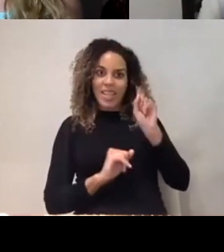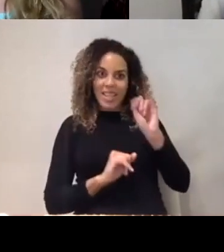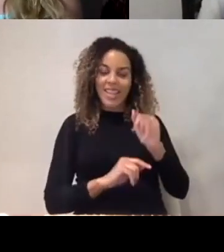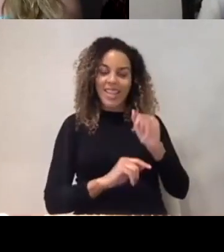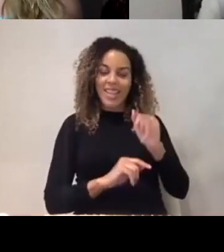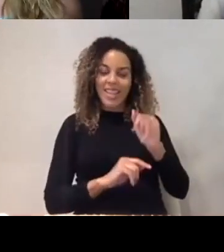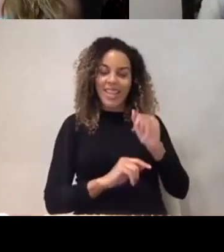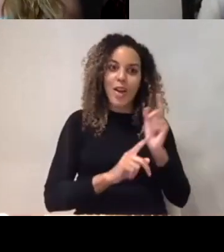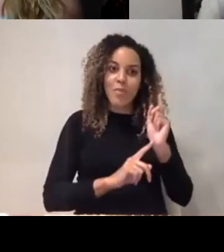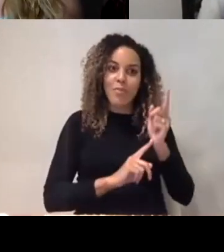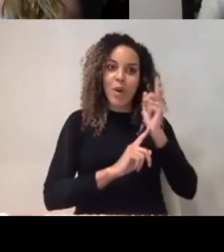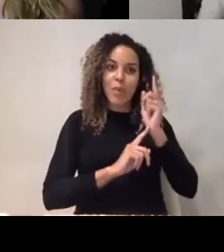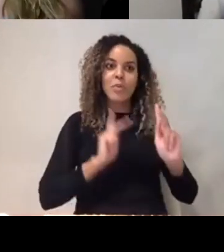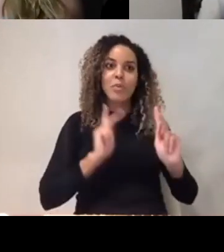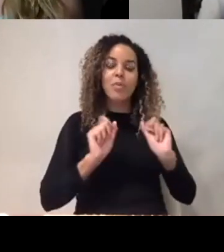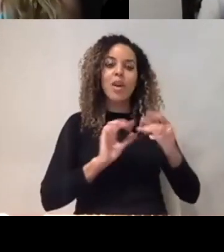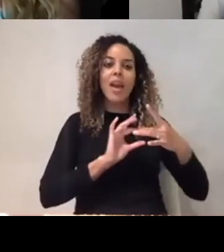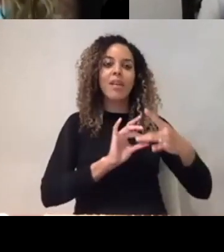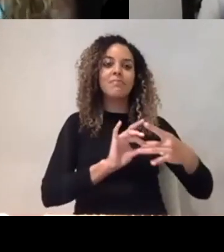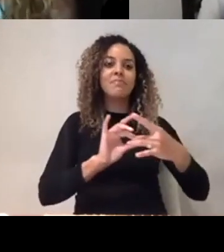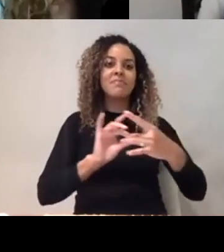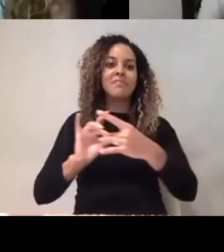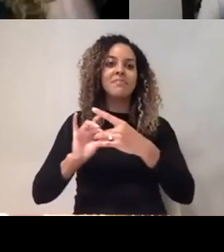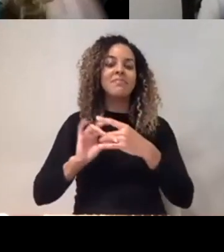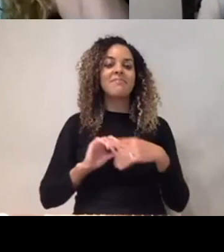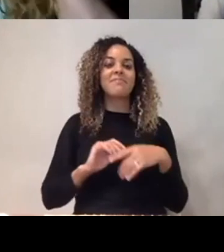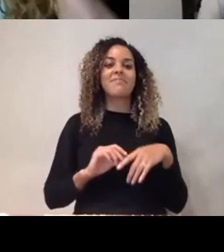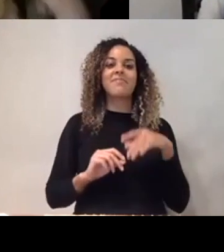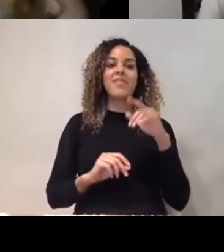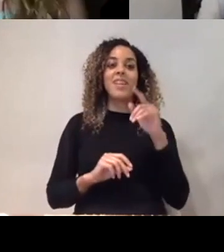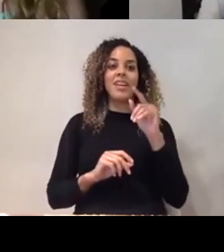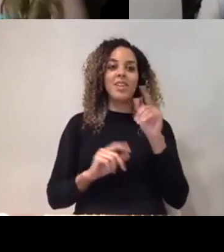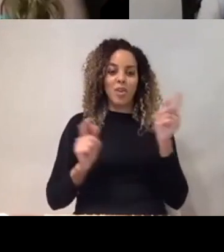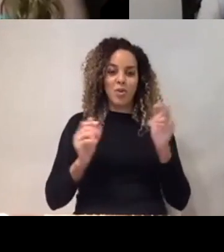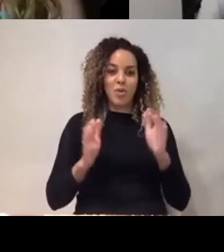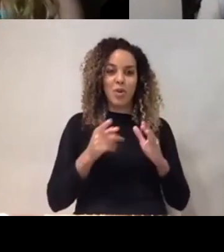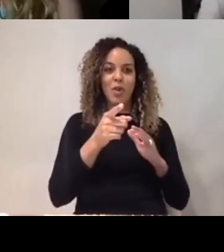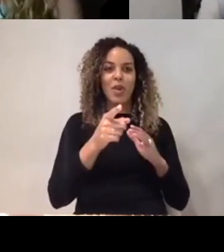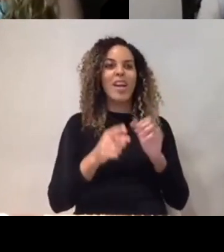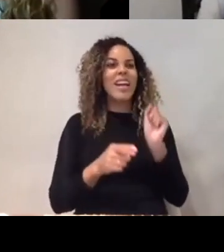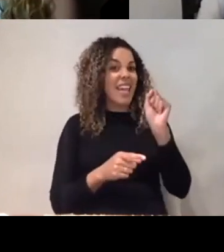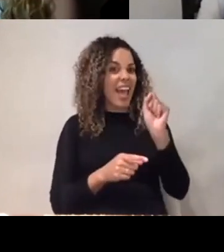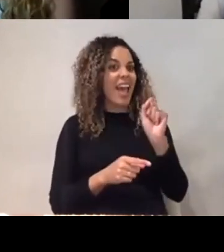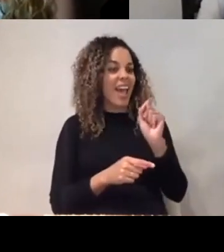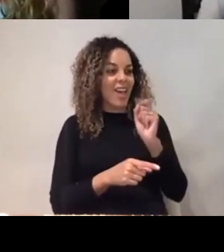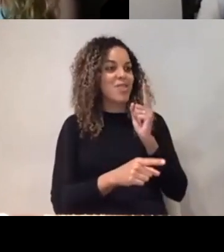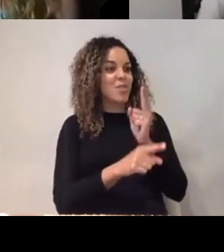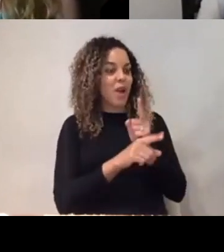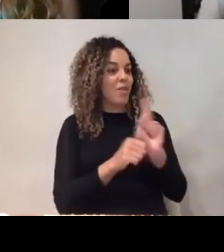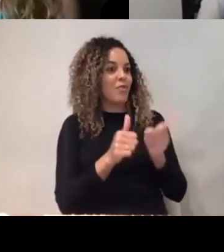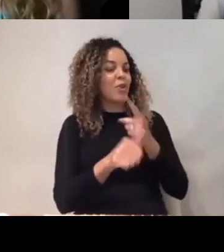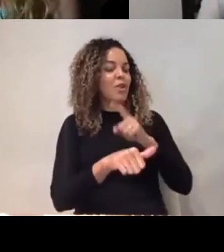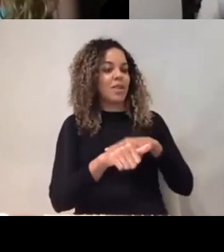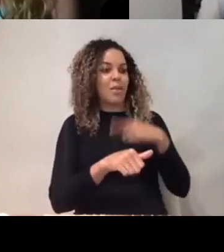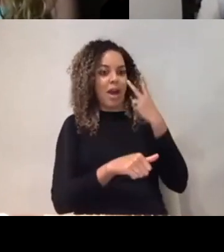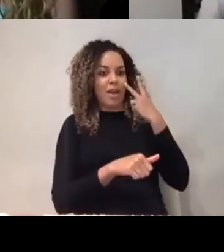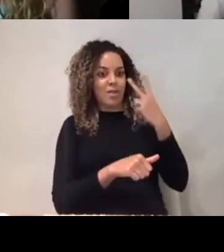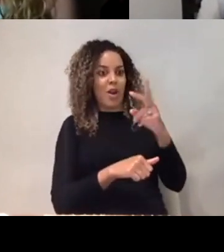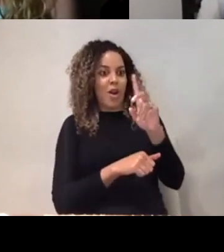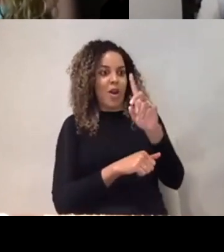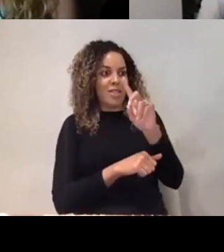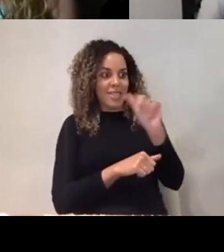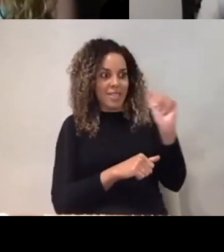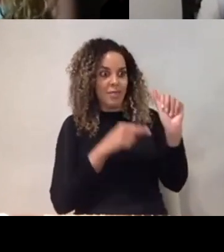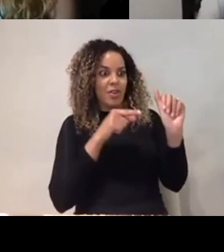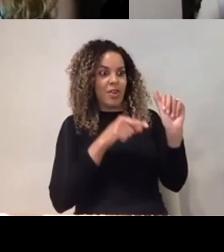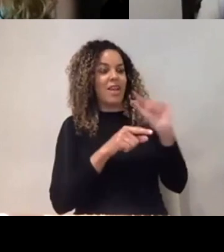us. Nice, I agree. Actually, he was one of the first times I saw disability represented, and that was a huge moment. So